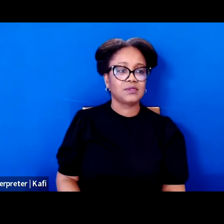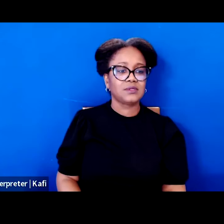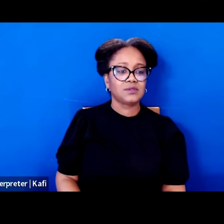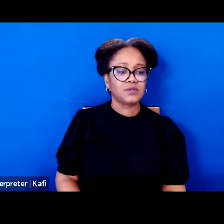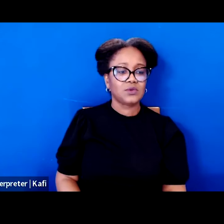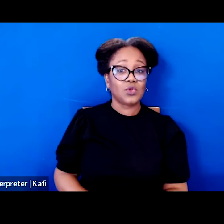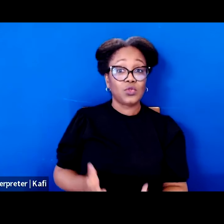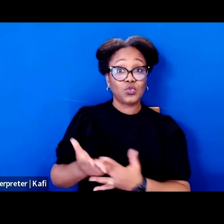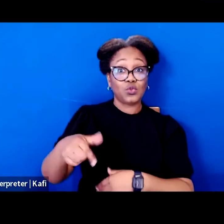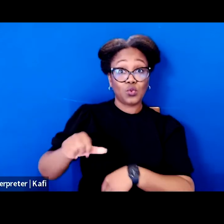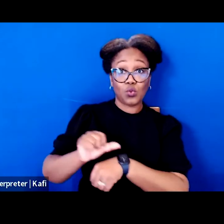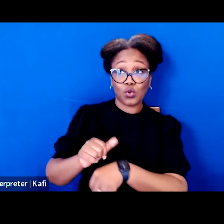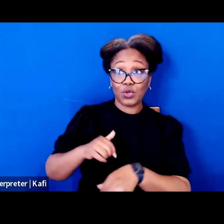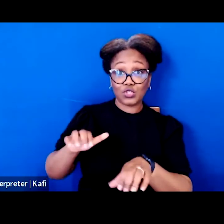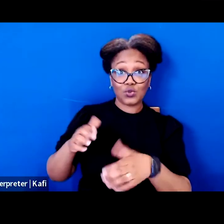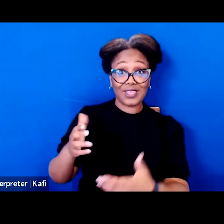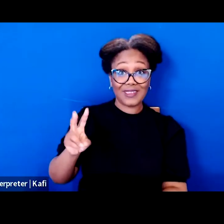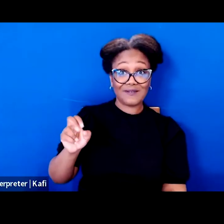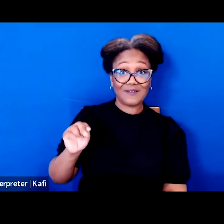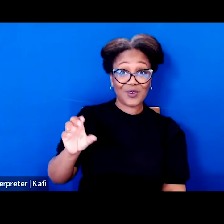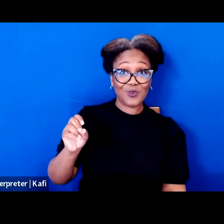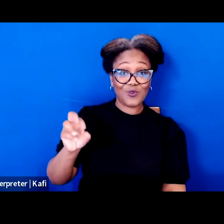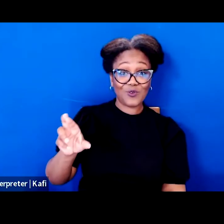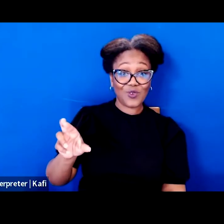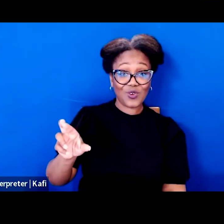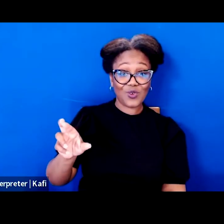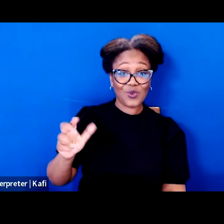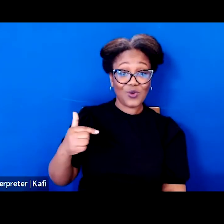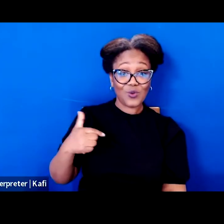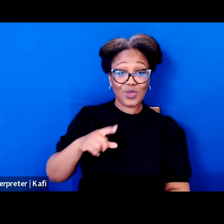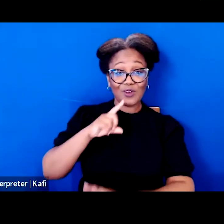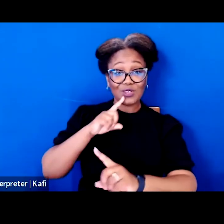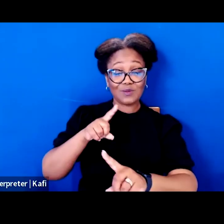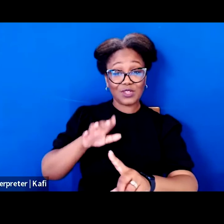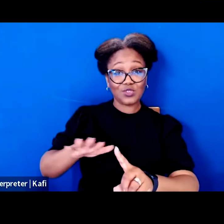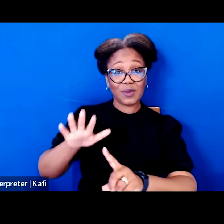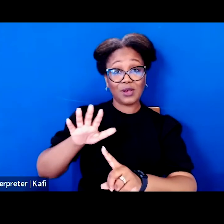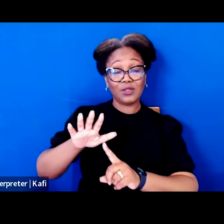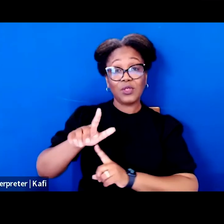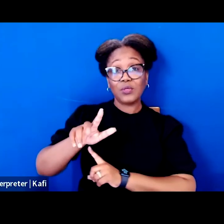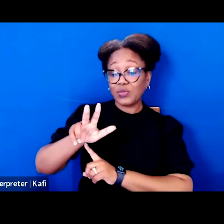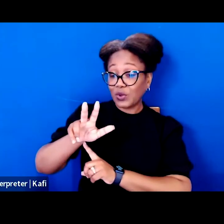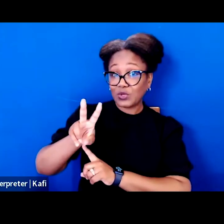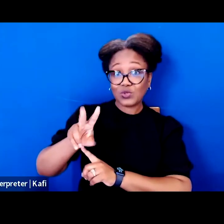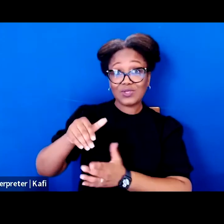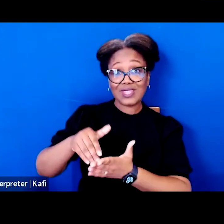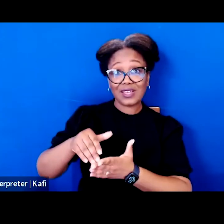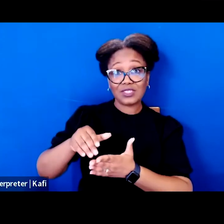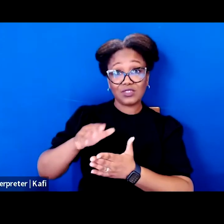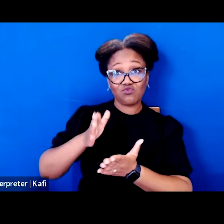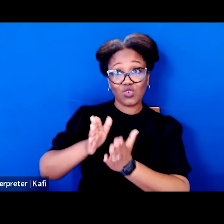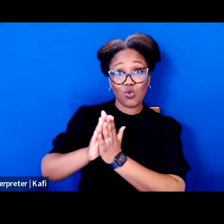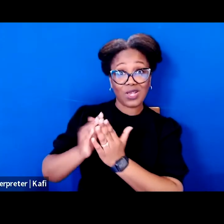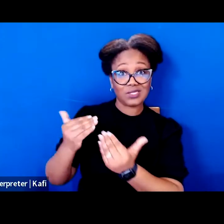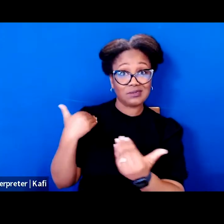of gendered violence that is about the land, most definitely, and also about the humans and other